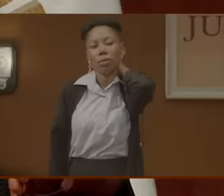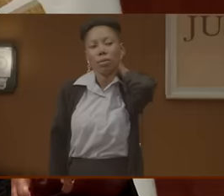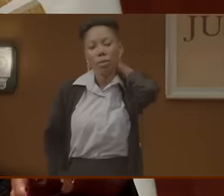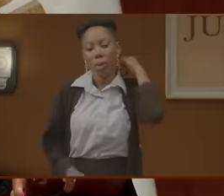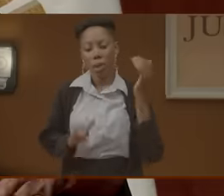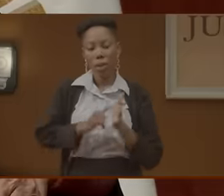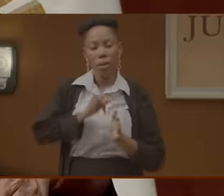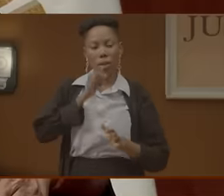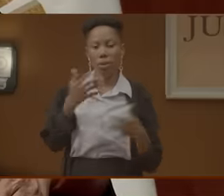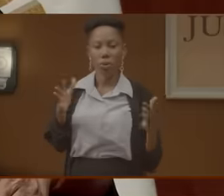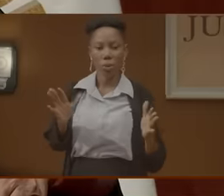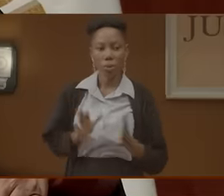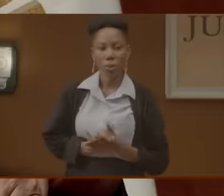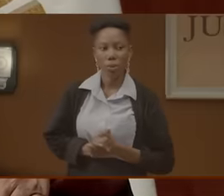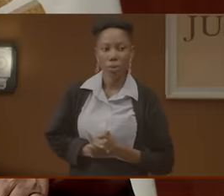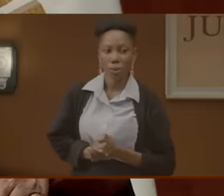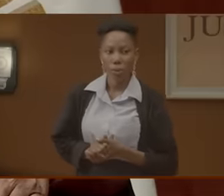So that is it.